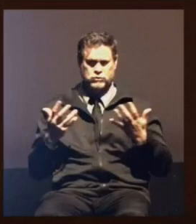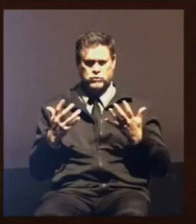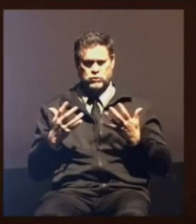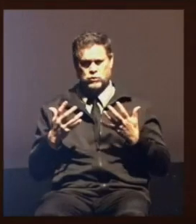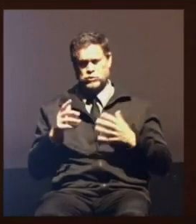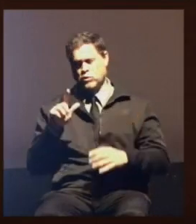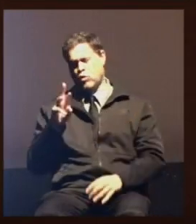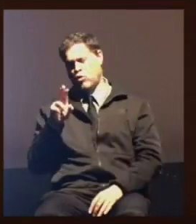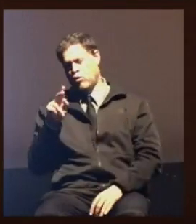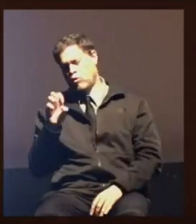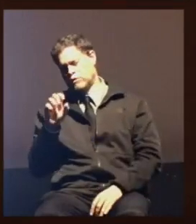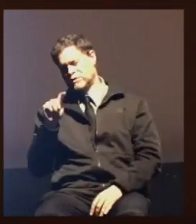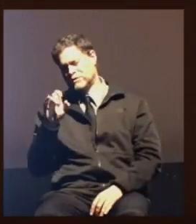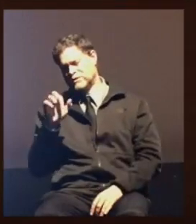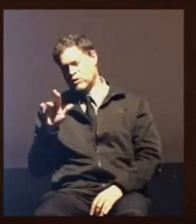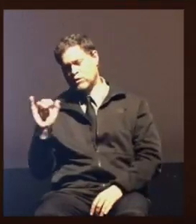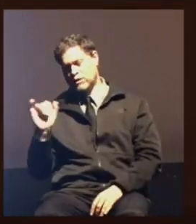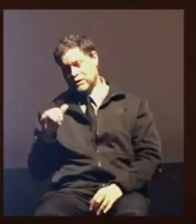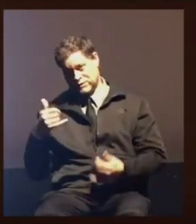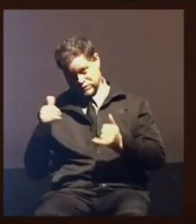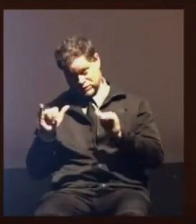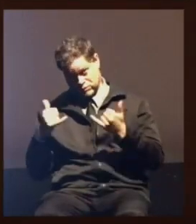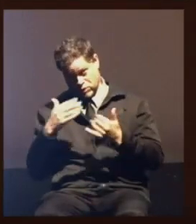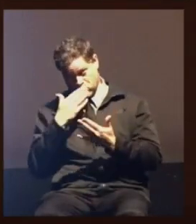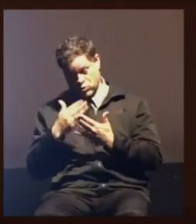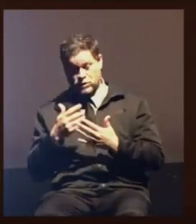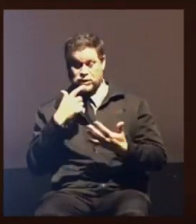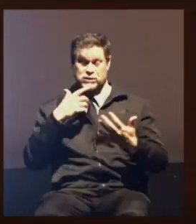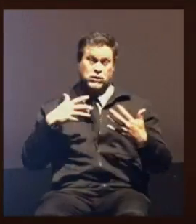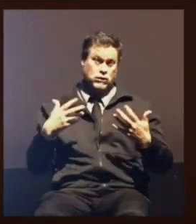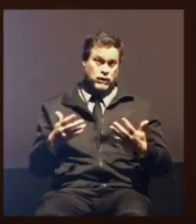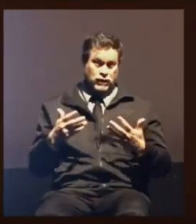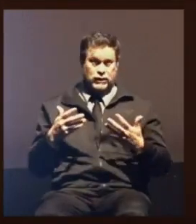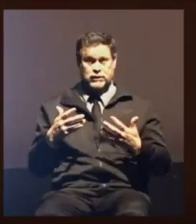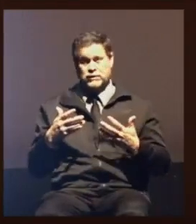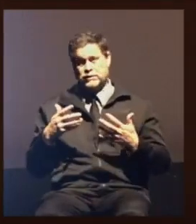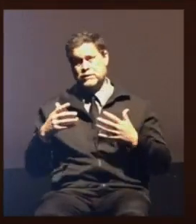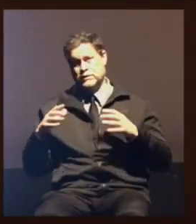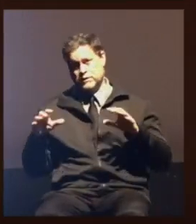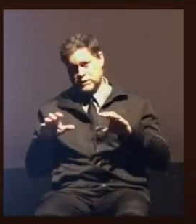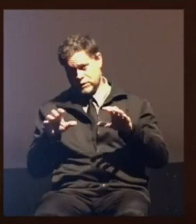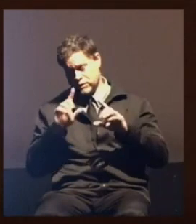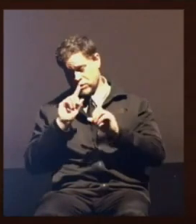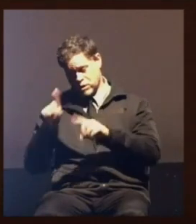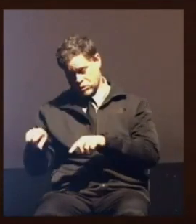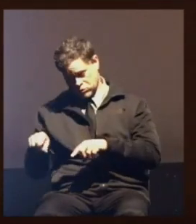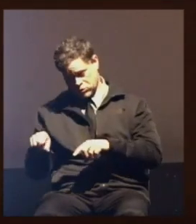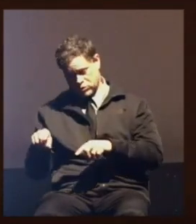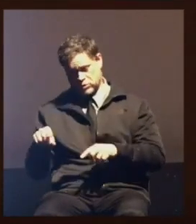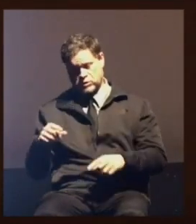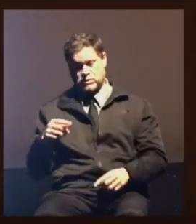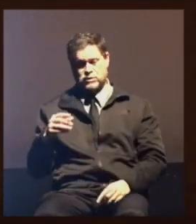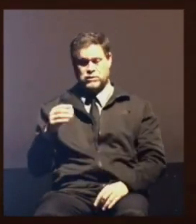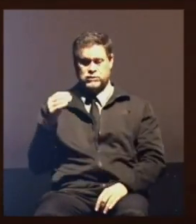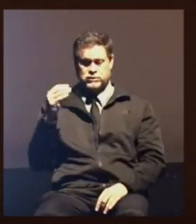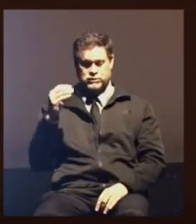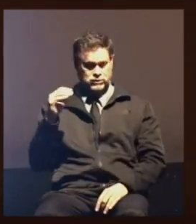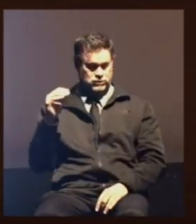Lawrence Taylor look like? Is he still playing good? And you'd say, well, he's, you know, he'd give an answer. He'd shake his